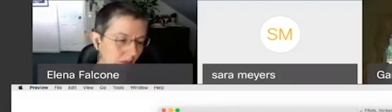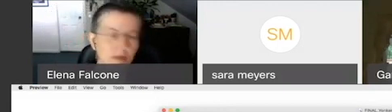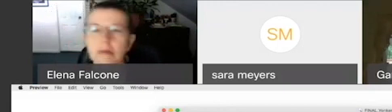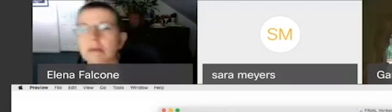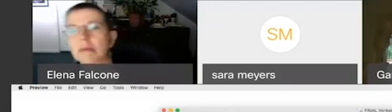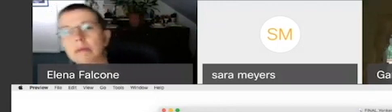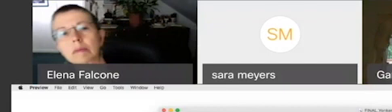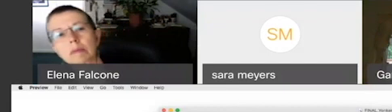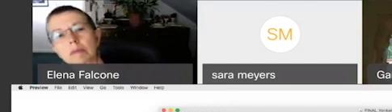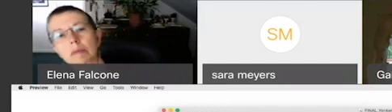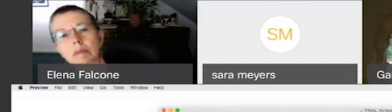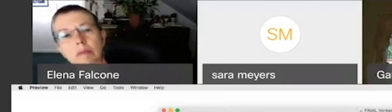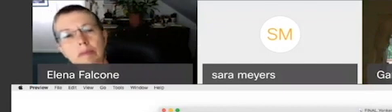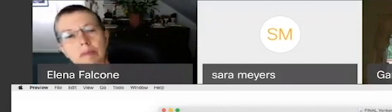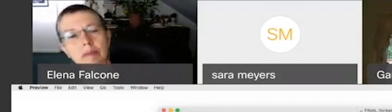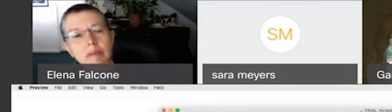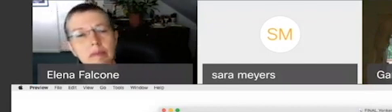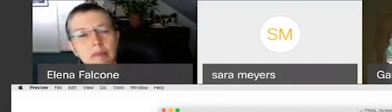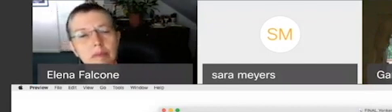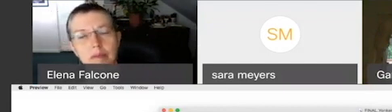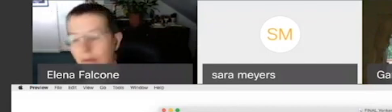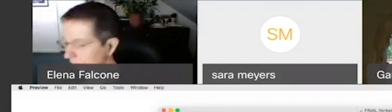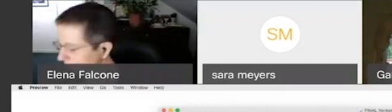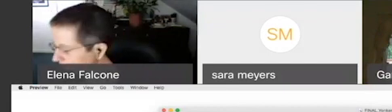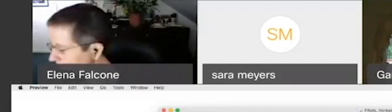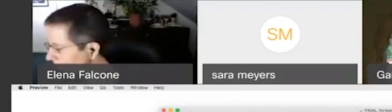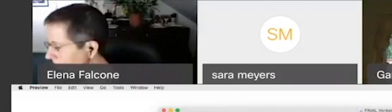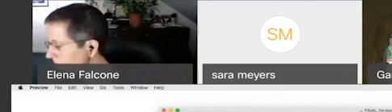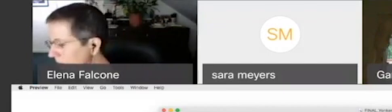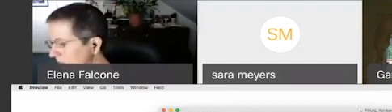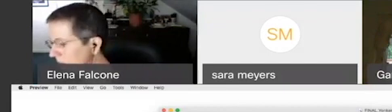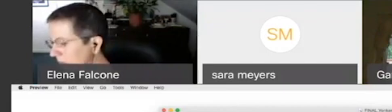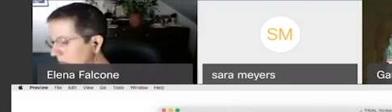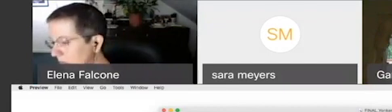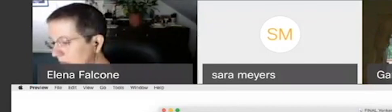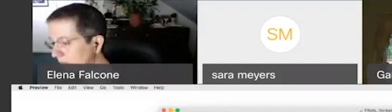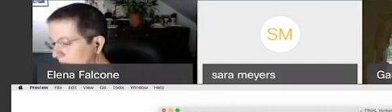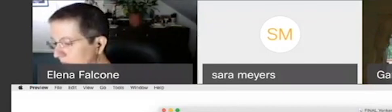so this determination is usually based upon a plan of care developed by a nurse.